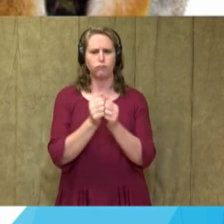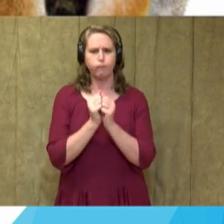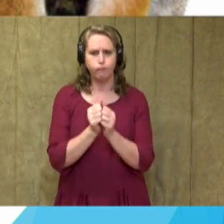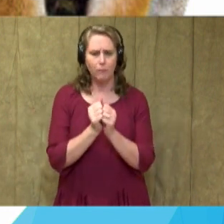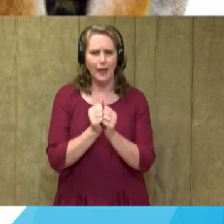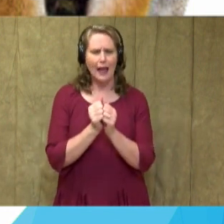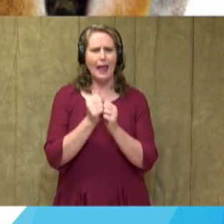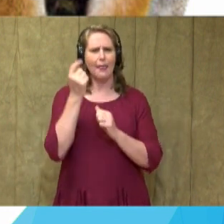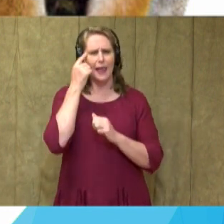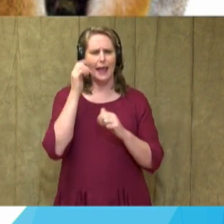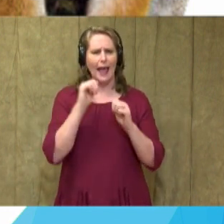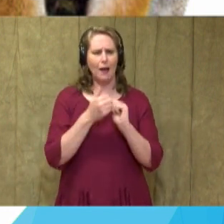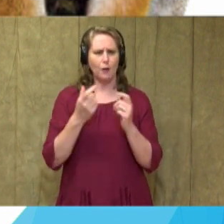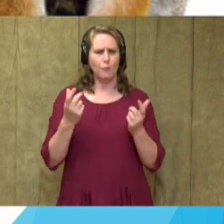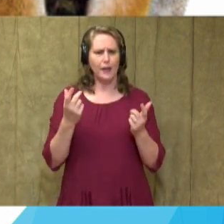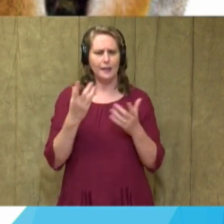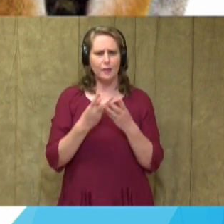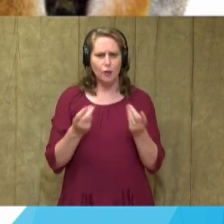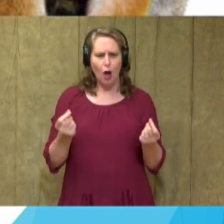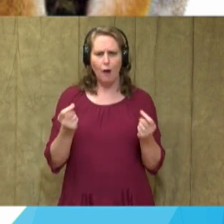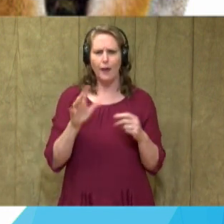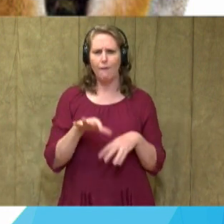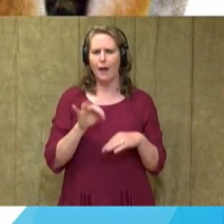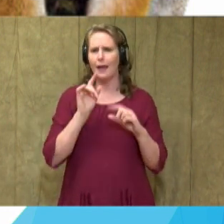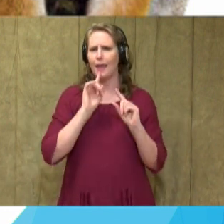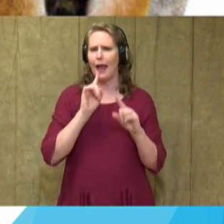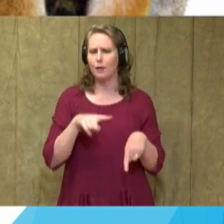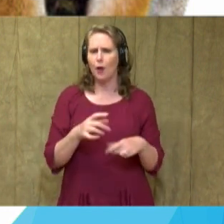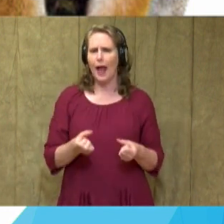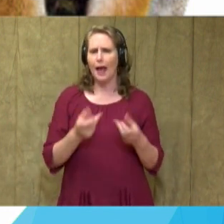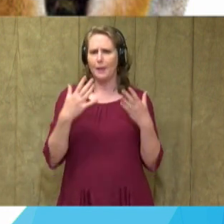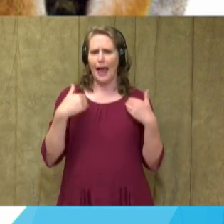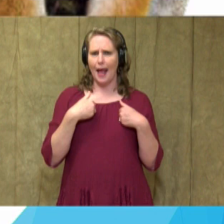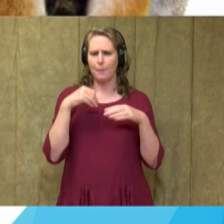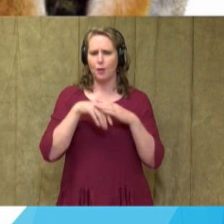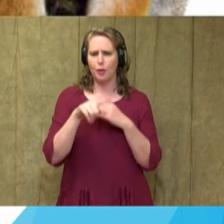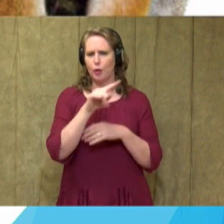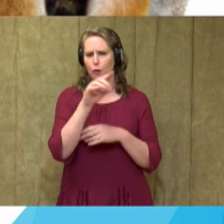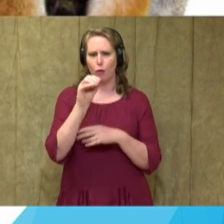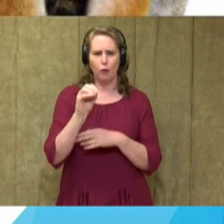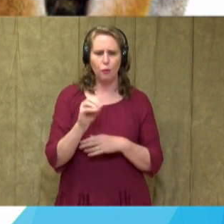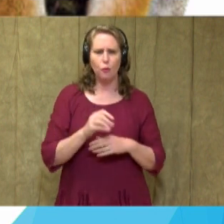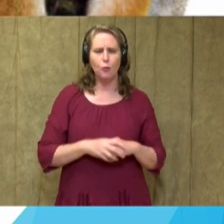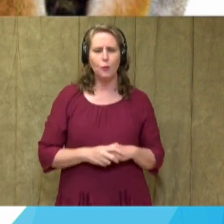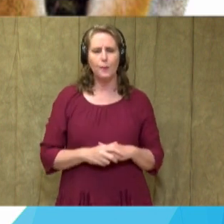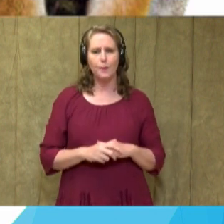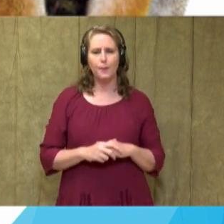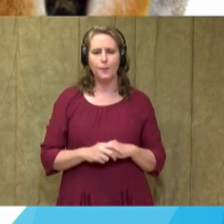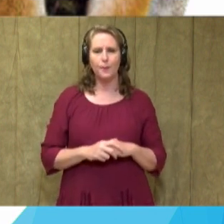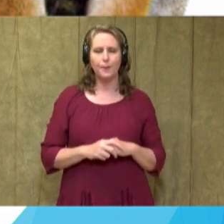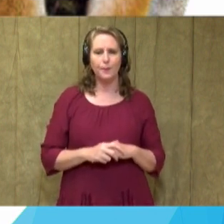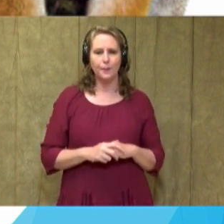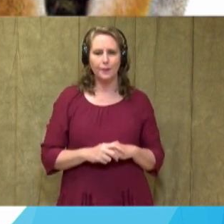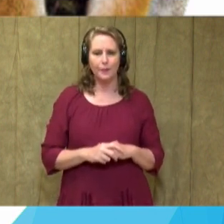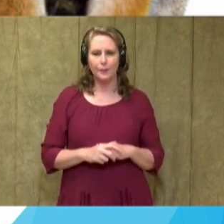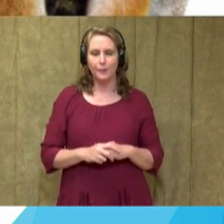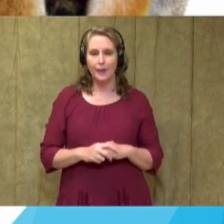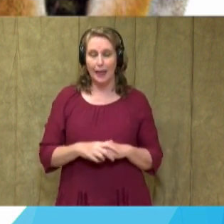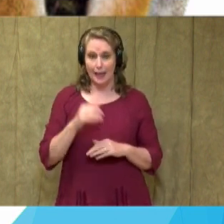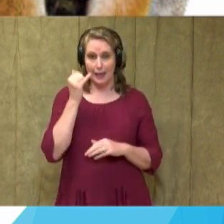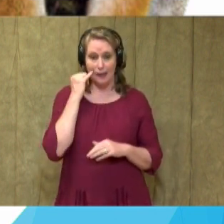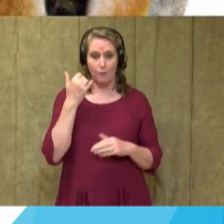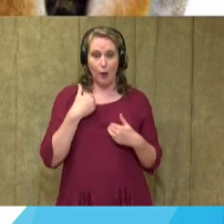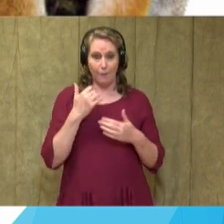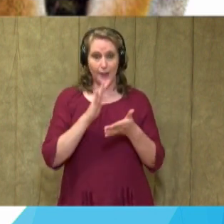that problem? Think about what we talked about on Monday and think about how you could solve this problem. If you